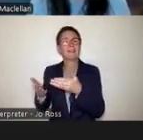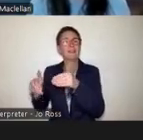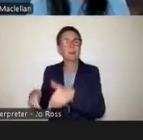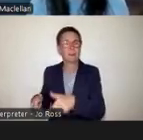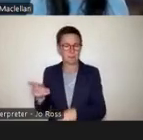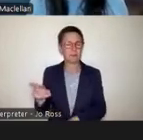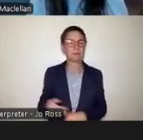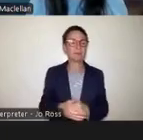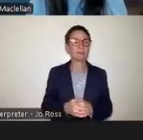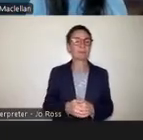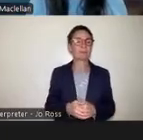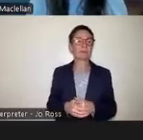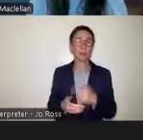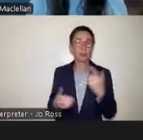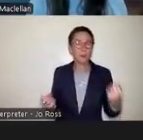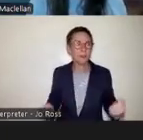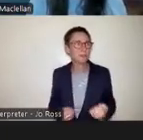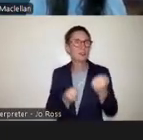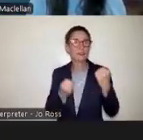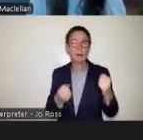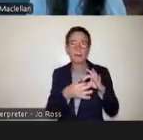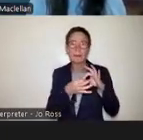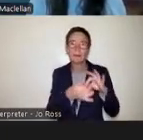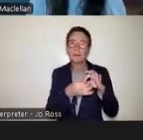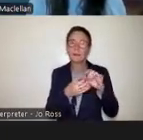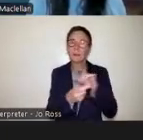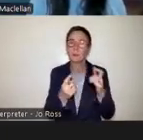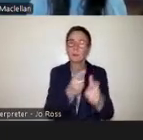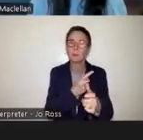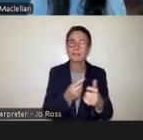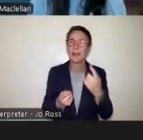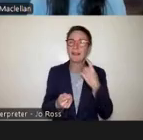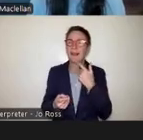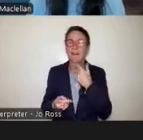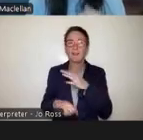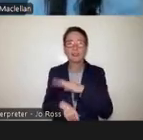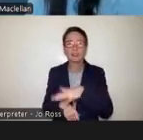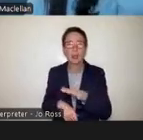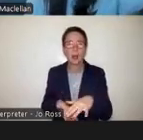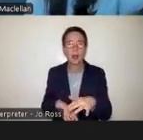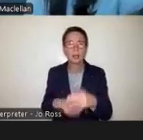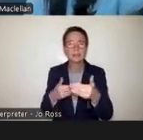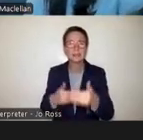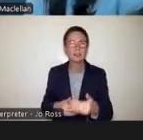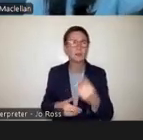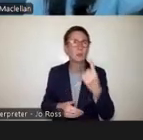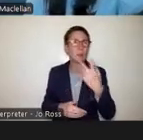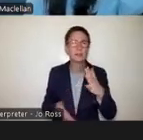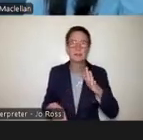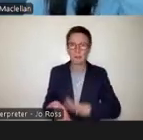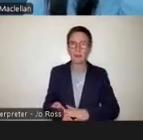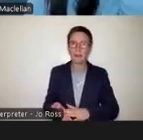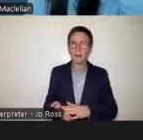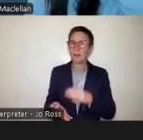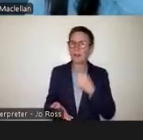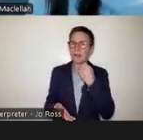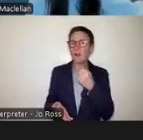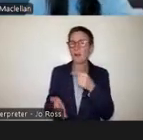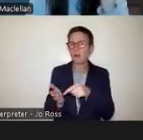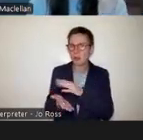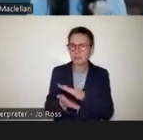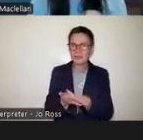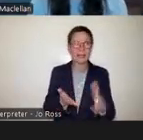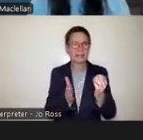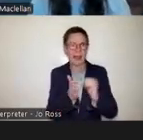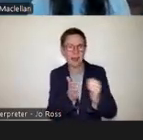their community links. They have a toddler event. I think it's at least once a month on a Thursday, and they're really clearly advertised. They're